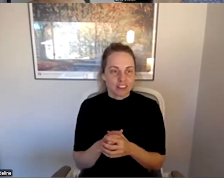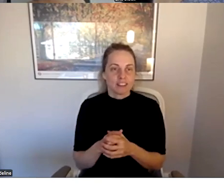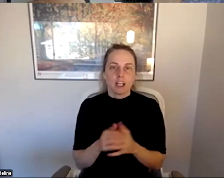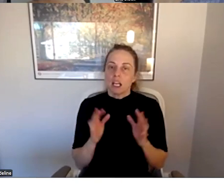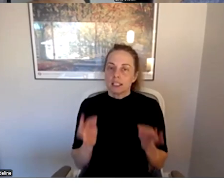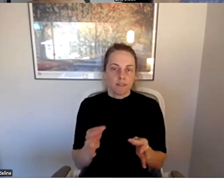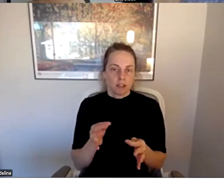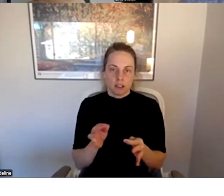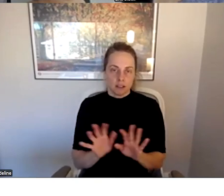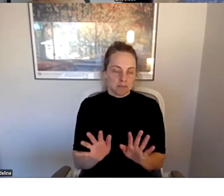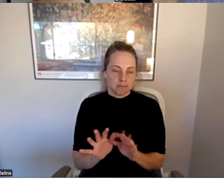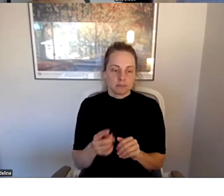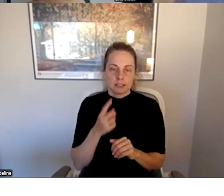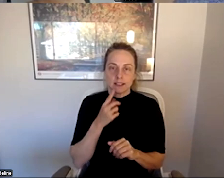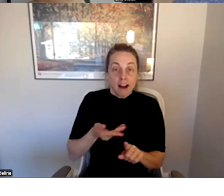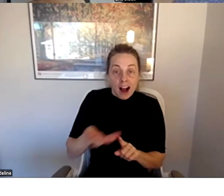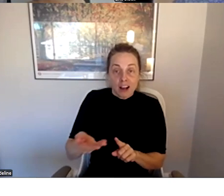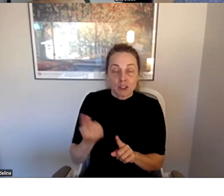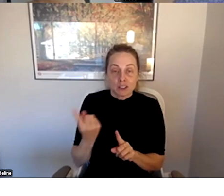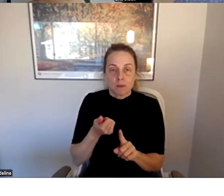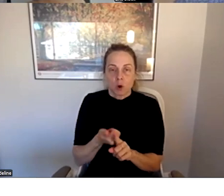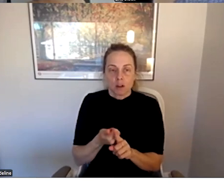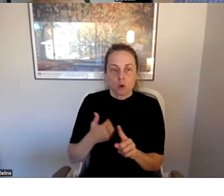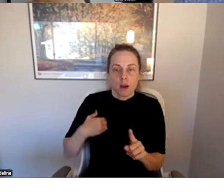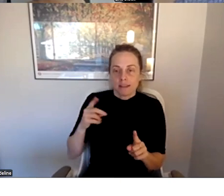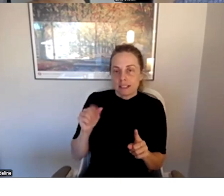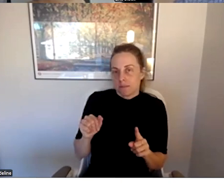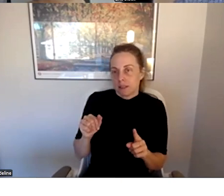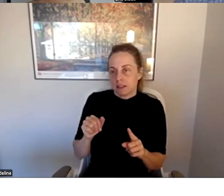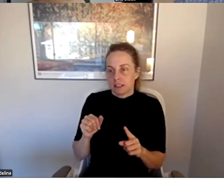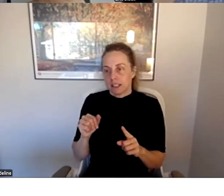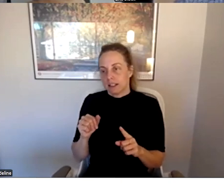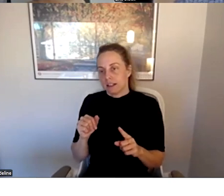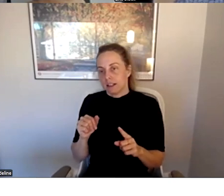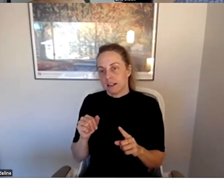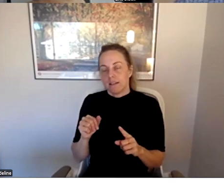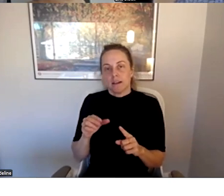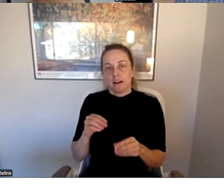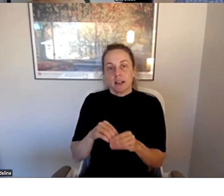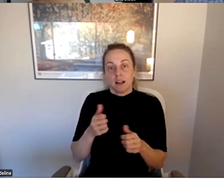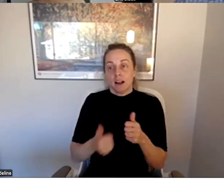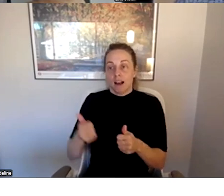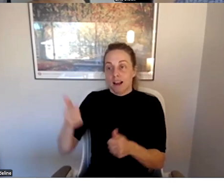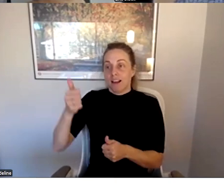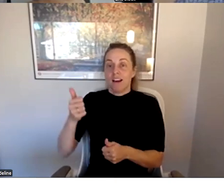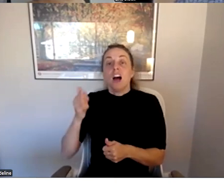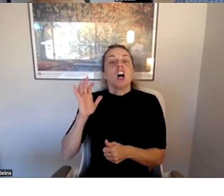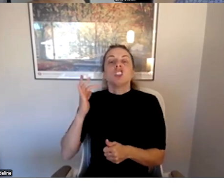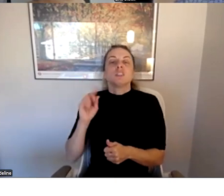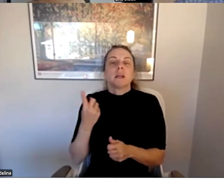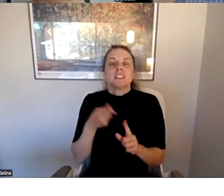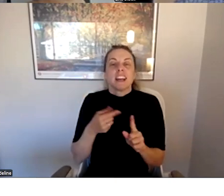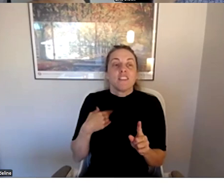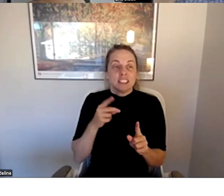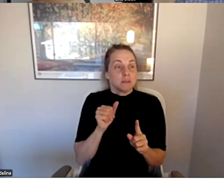definitely not saying, you know, hiring somebody with a disability in, you know, a higher up position just because they have a disability. Obviously, they